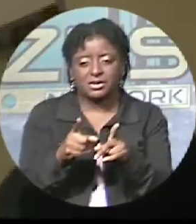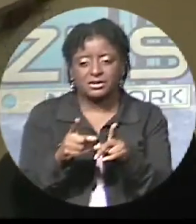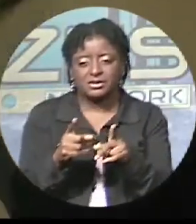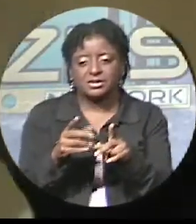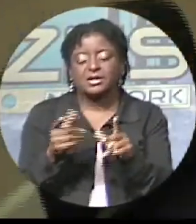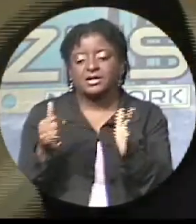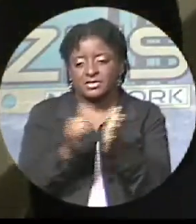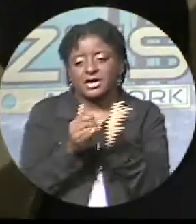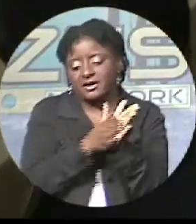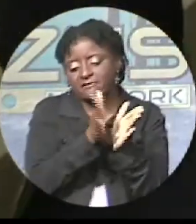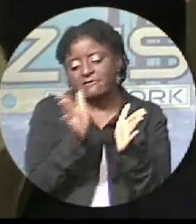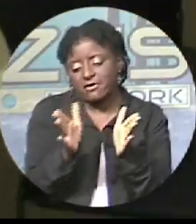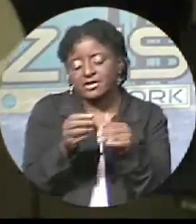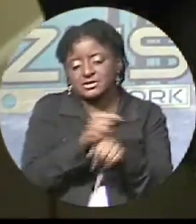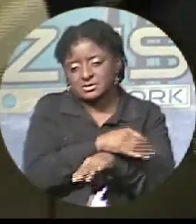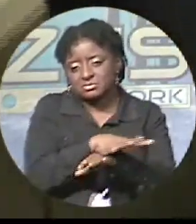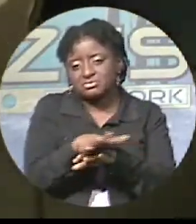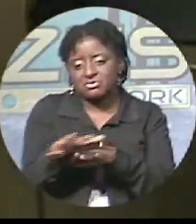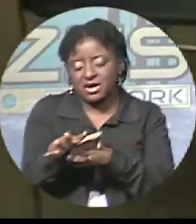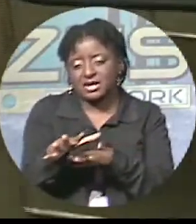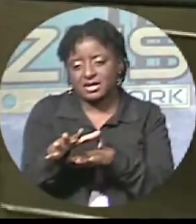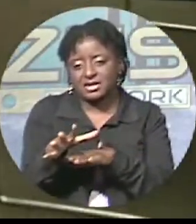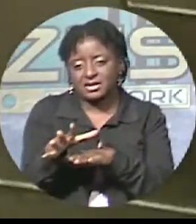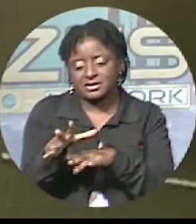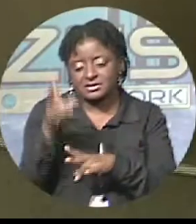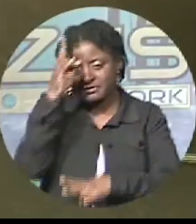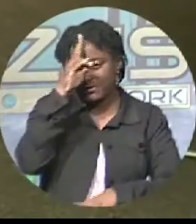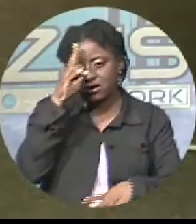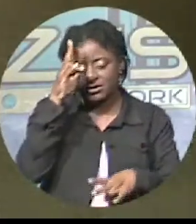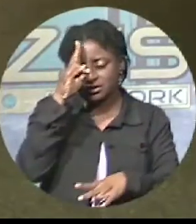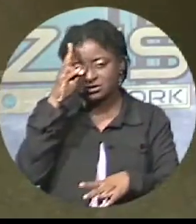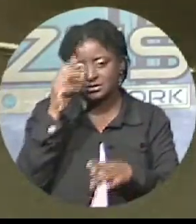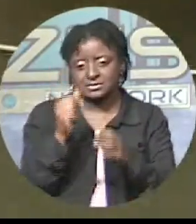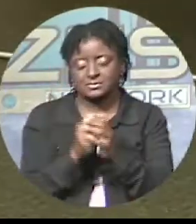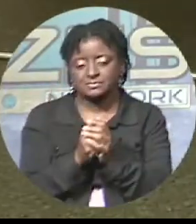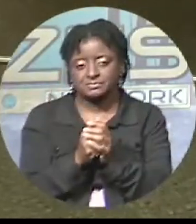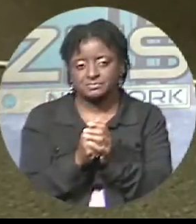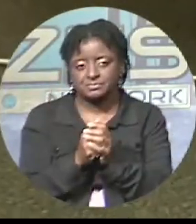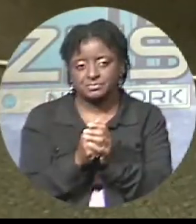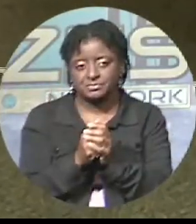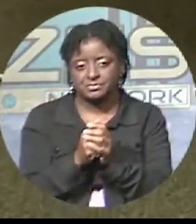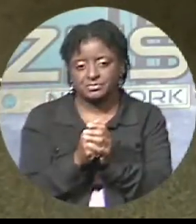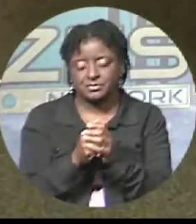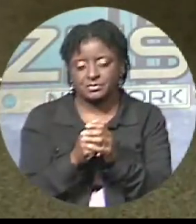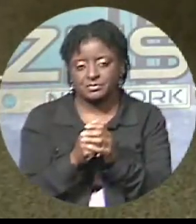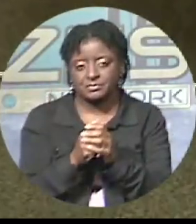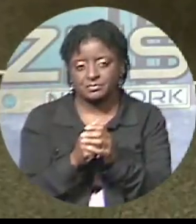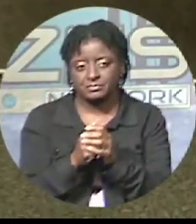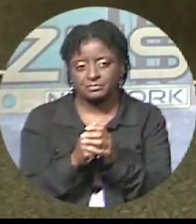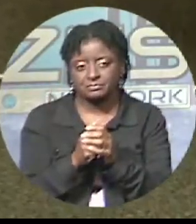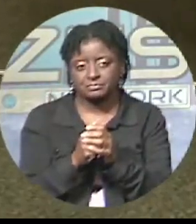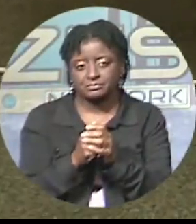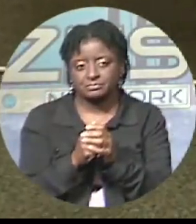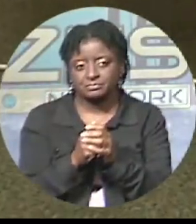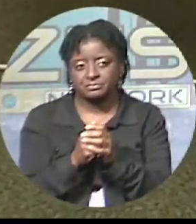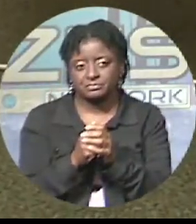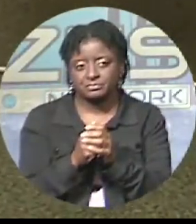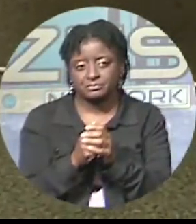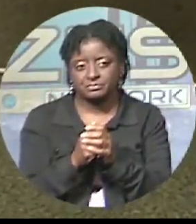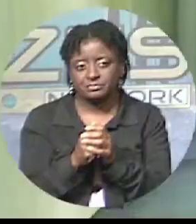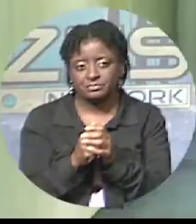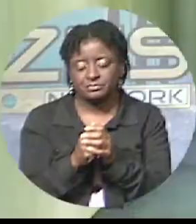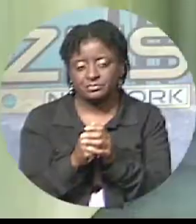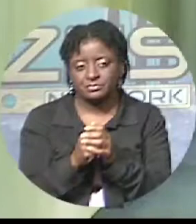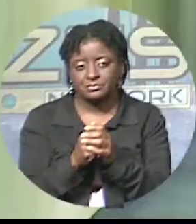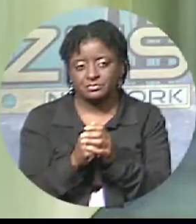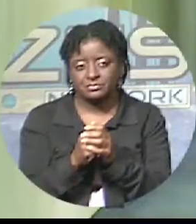Okay? So, all intents and purposes, though, for the training here, we'll just pull that down. Go ahead then, and good. You see how it's inside